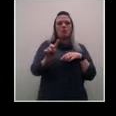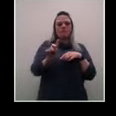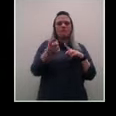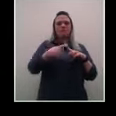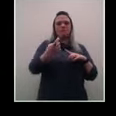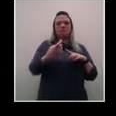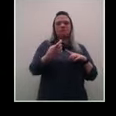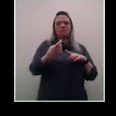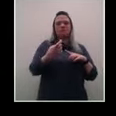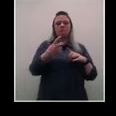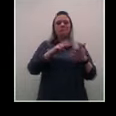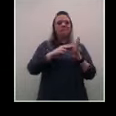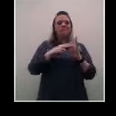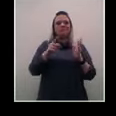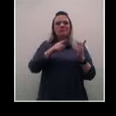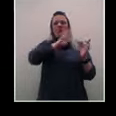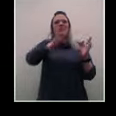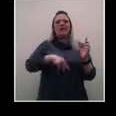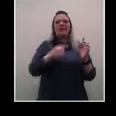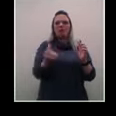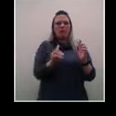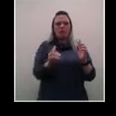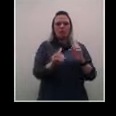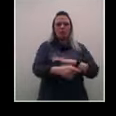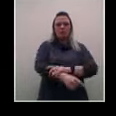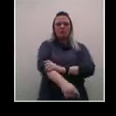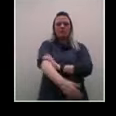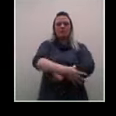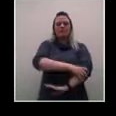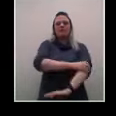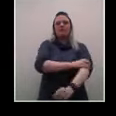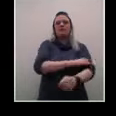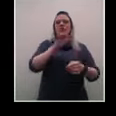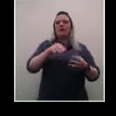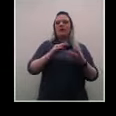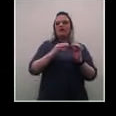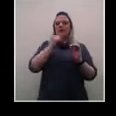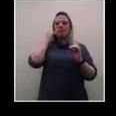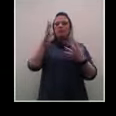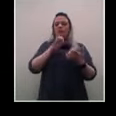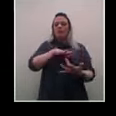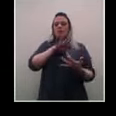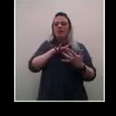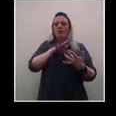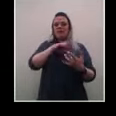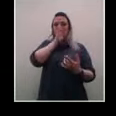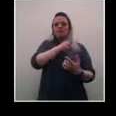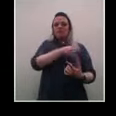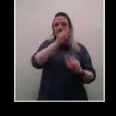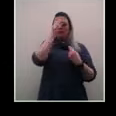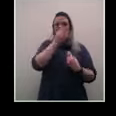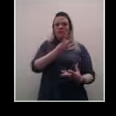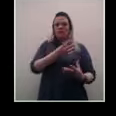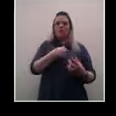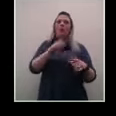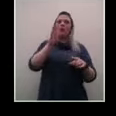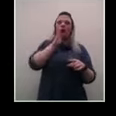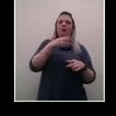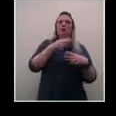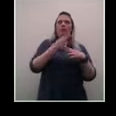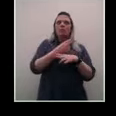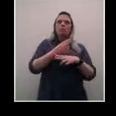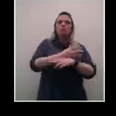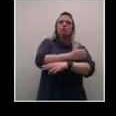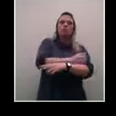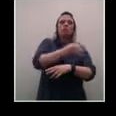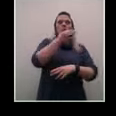you will never be alone. And that number also, if you want to contact them and let them know that you're about to use and you